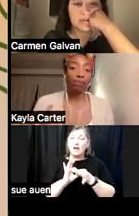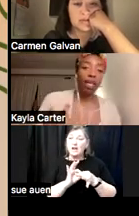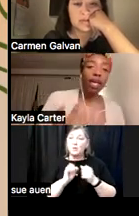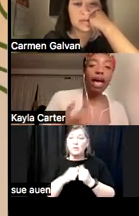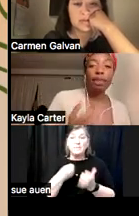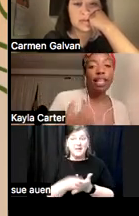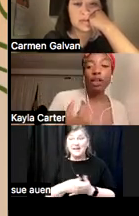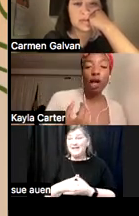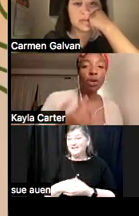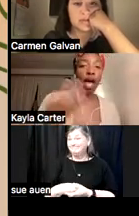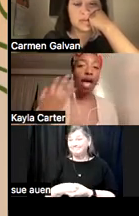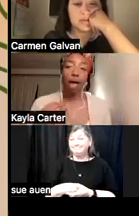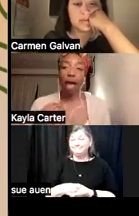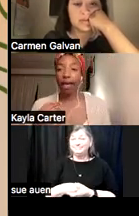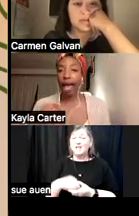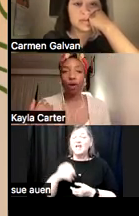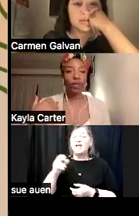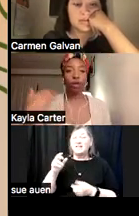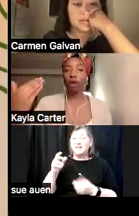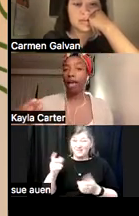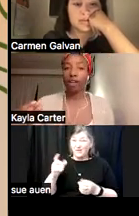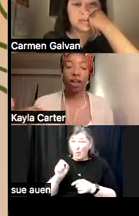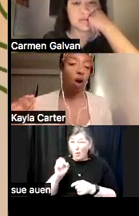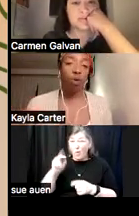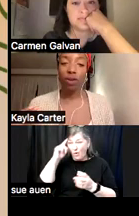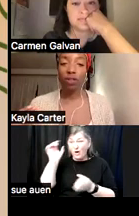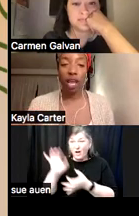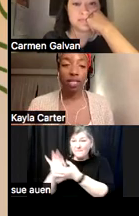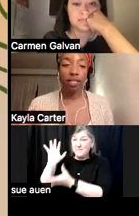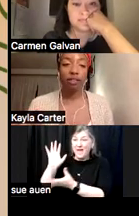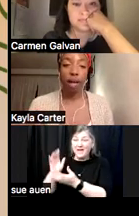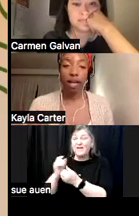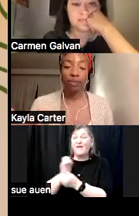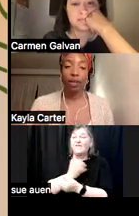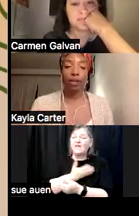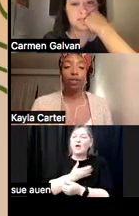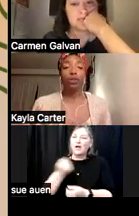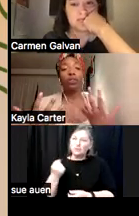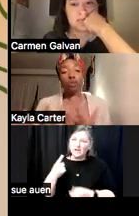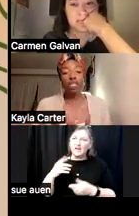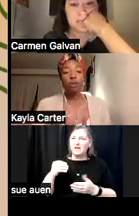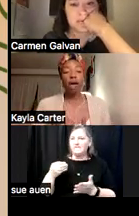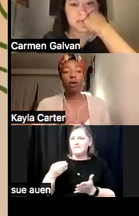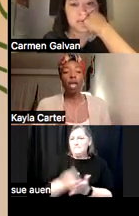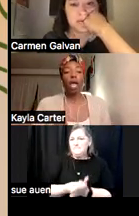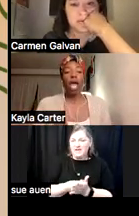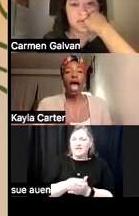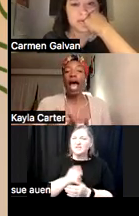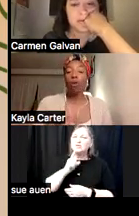money, let alone unpack how we arrived at our own understandings of money. So it's really